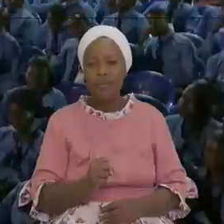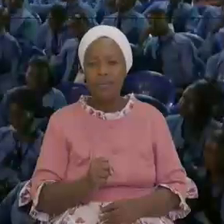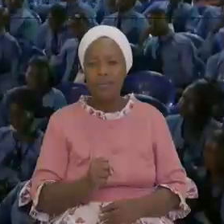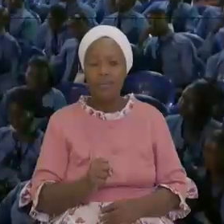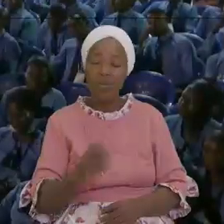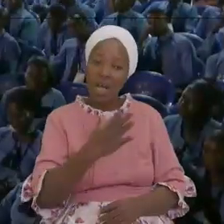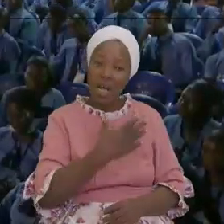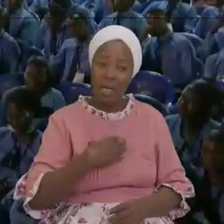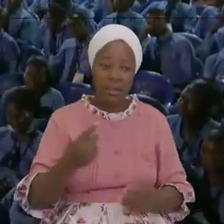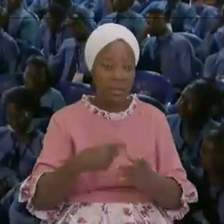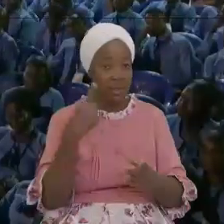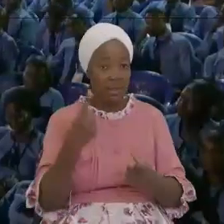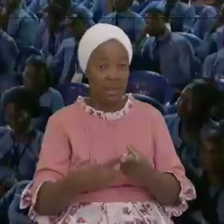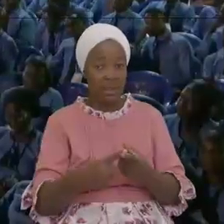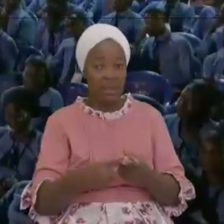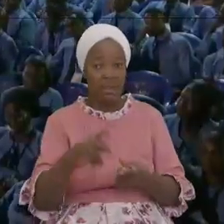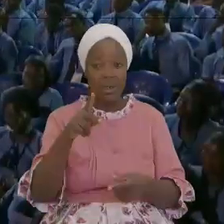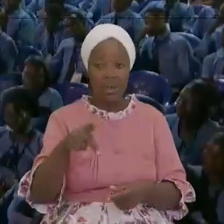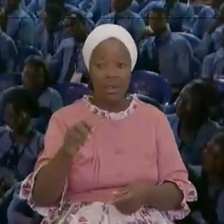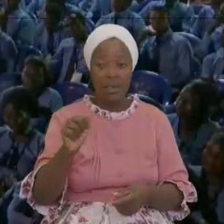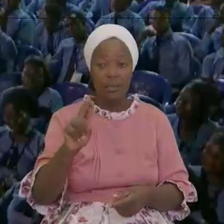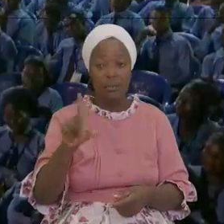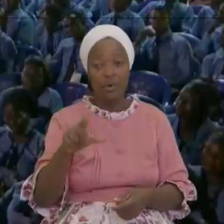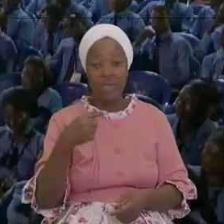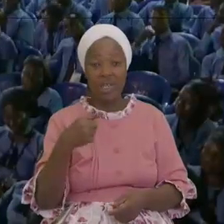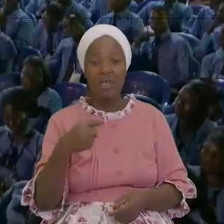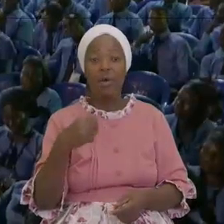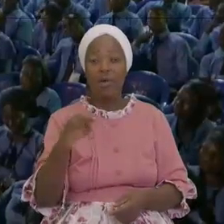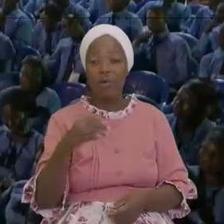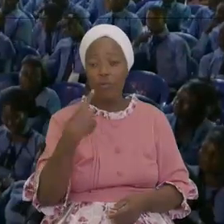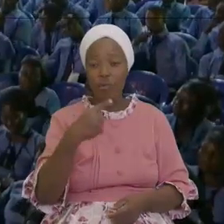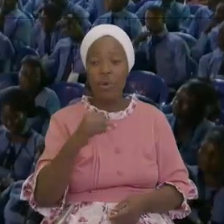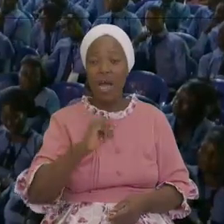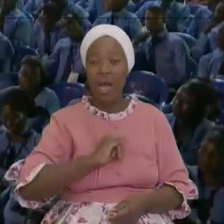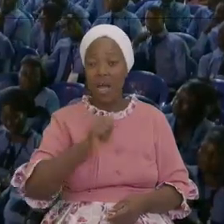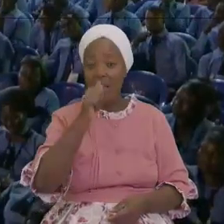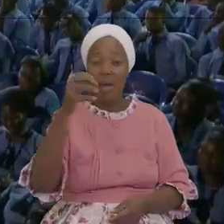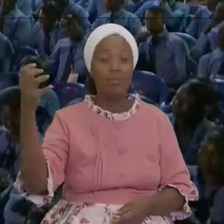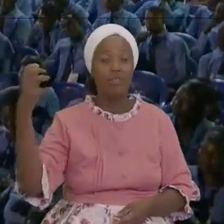And then Paul the Apostle said, of whom I am chief.